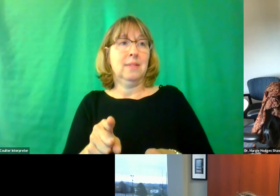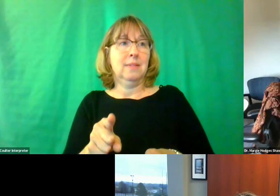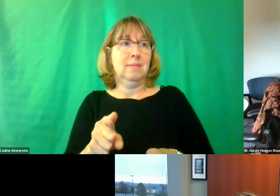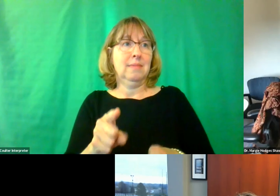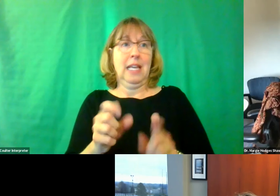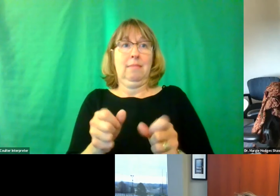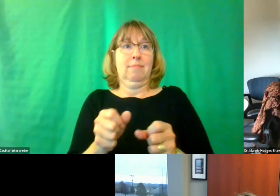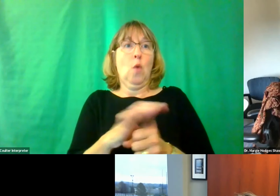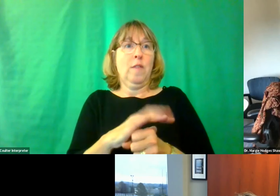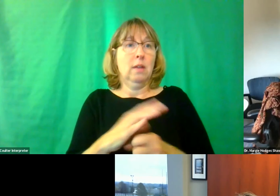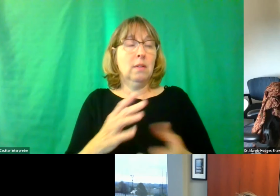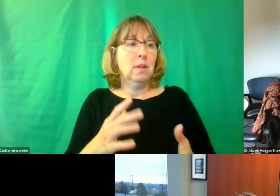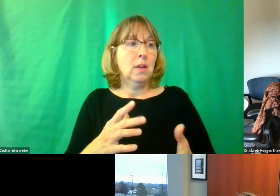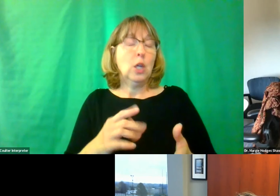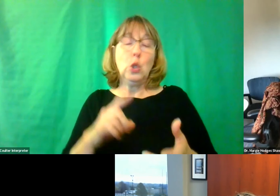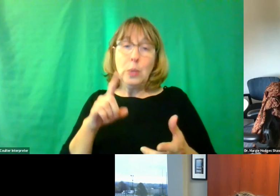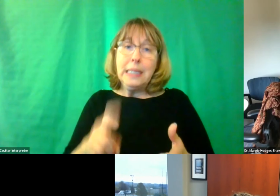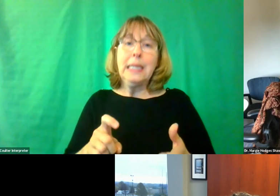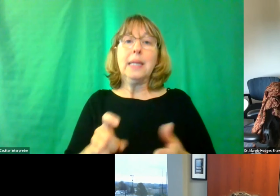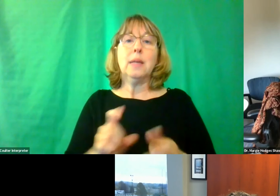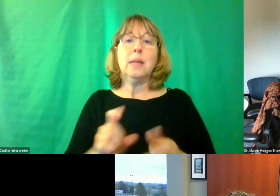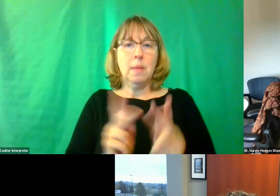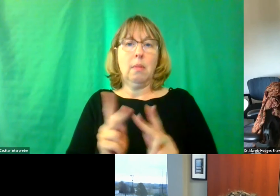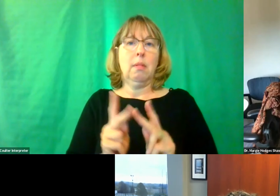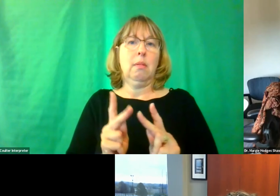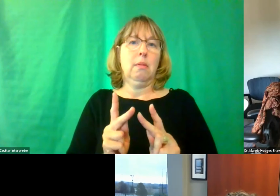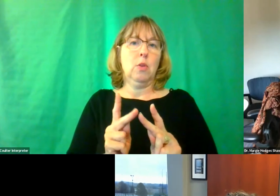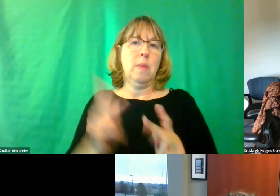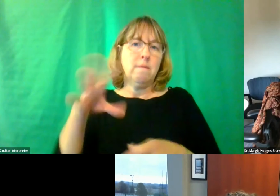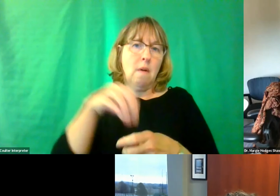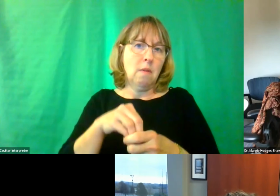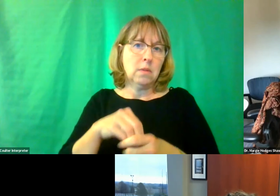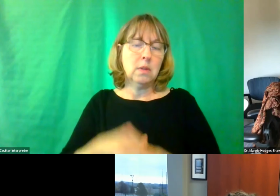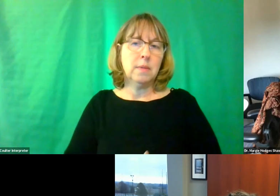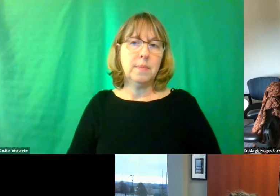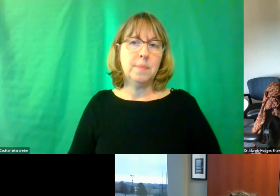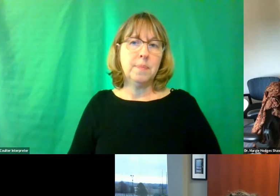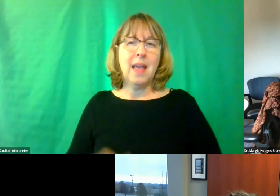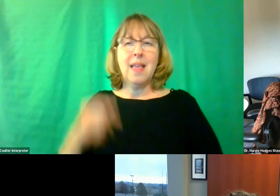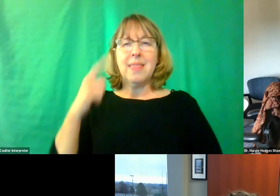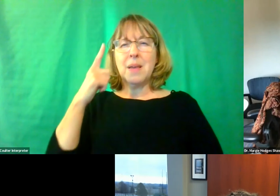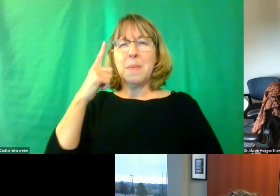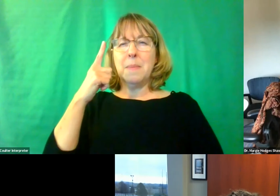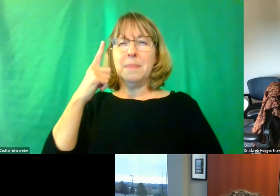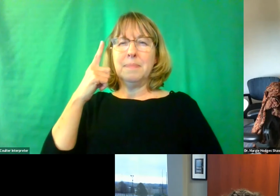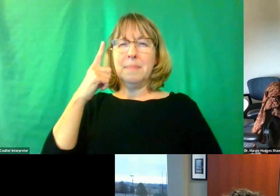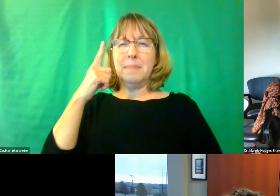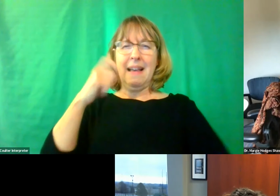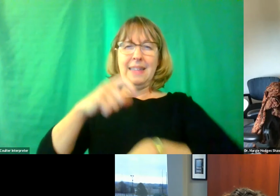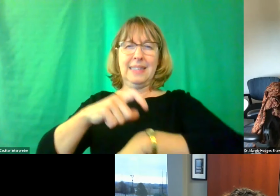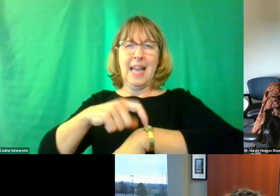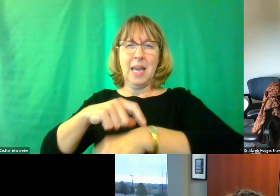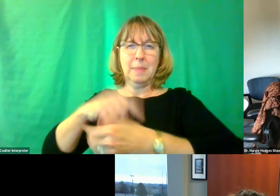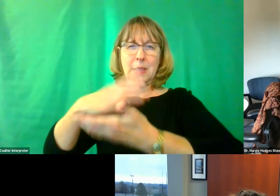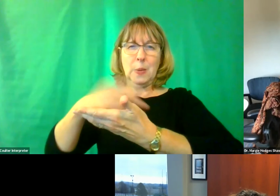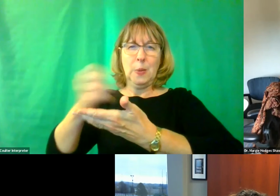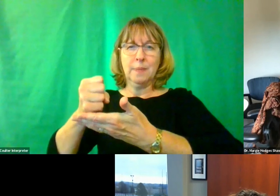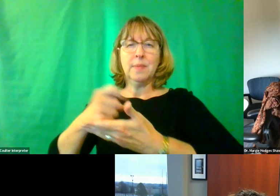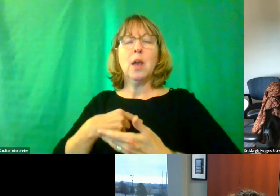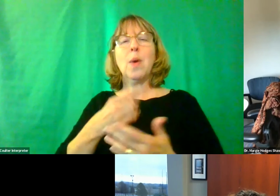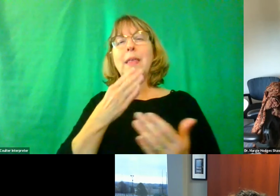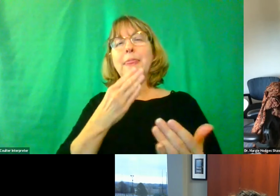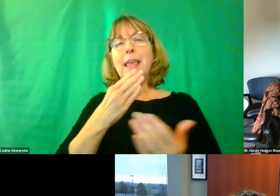put them, deploy them and get them to work. I applaud your efforts. I think in the interest of time, we'll end there. And I want to thank both Dr.